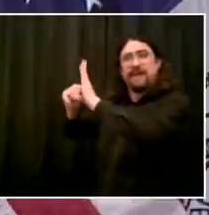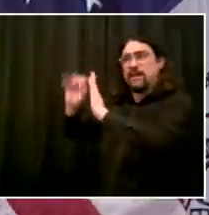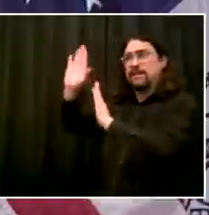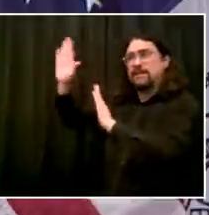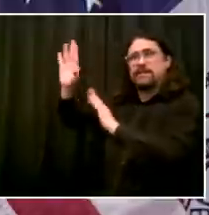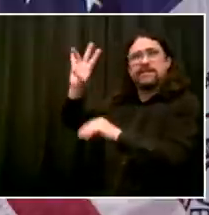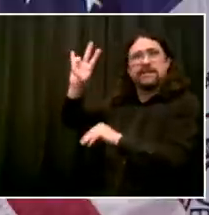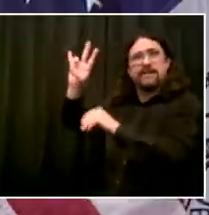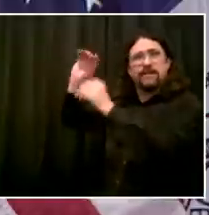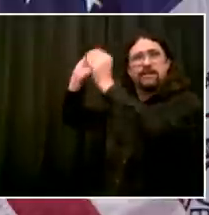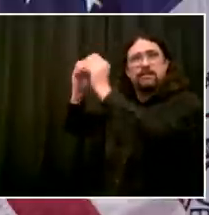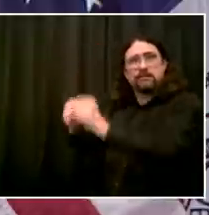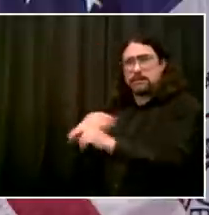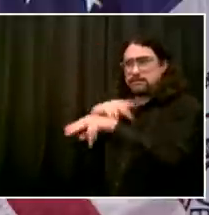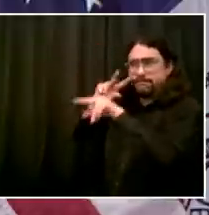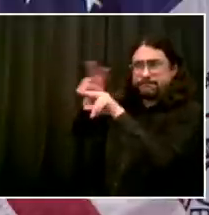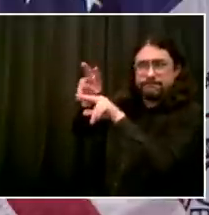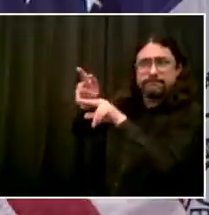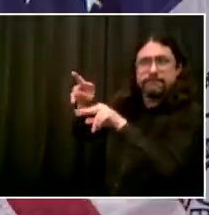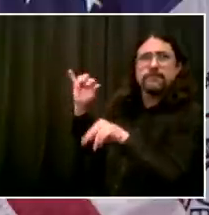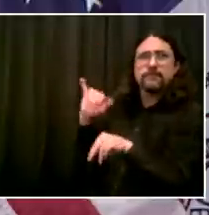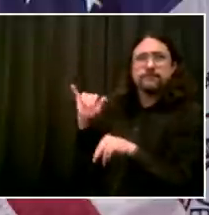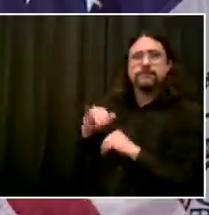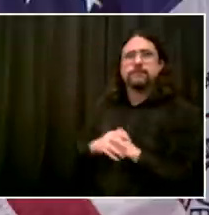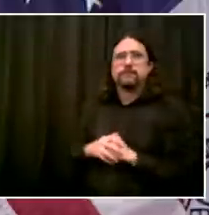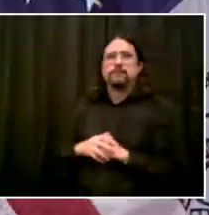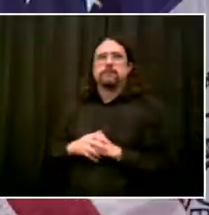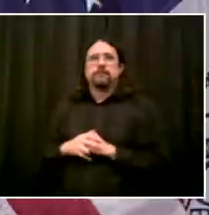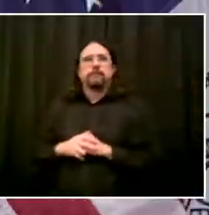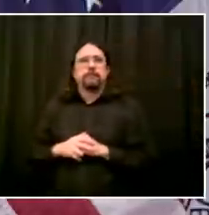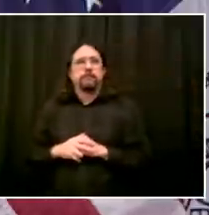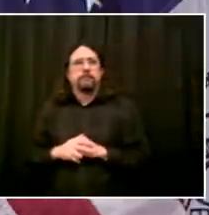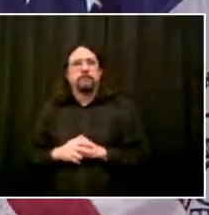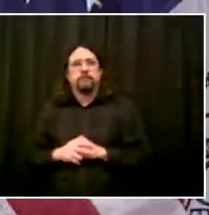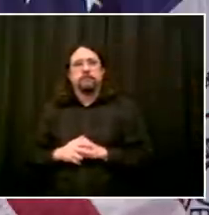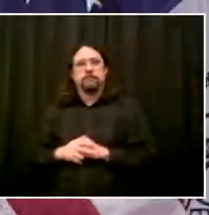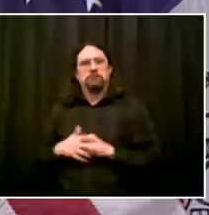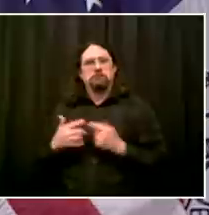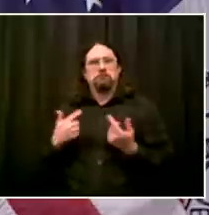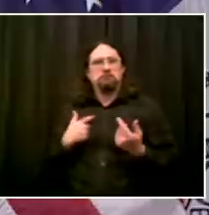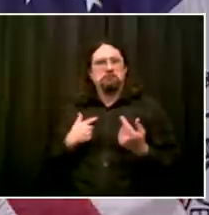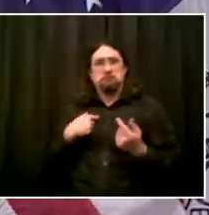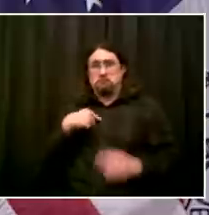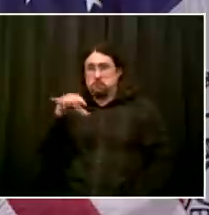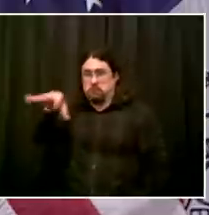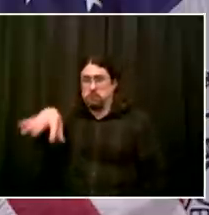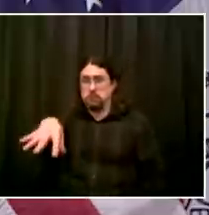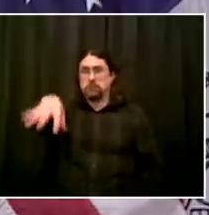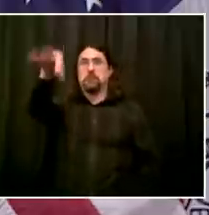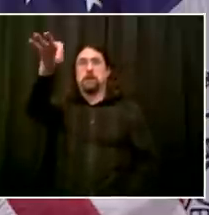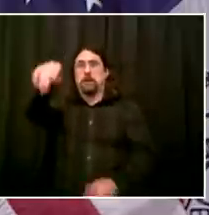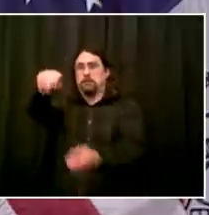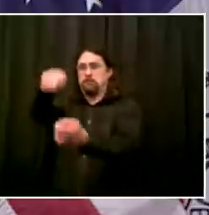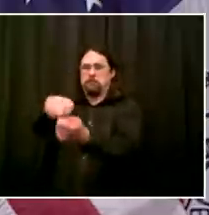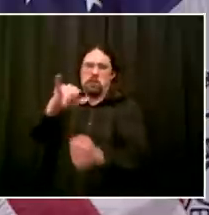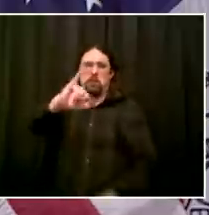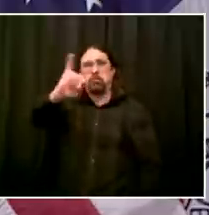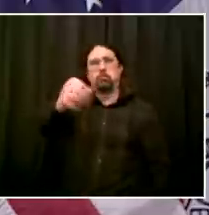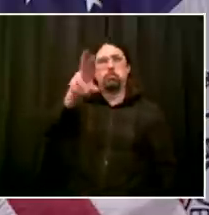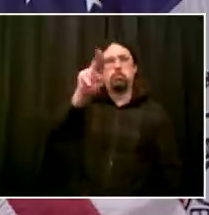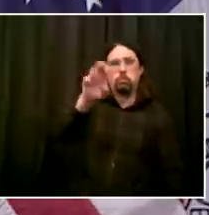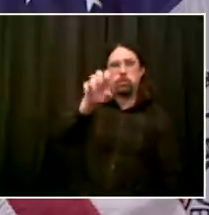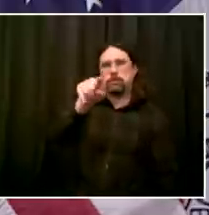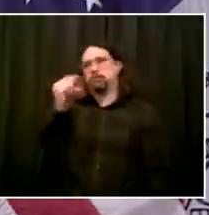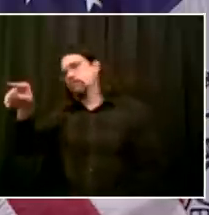like I must have it by X day. I want it to be the day when we are convinced we're there. Every day sooner I want,